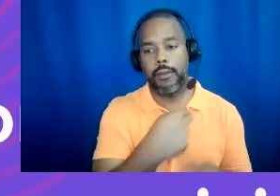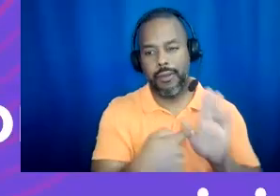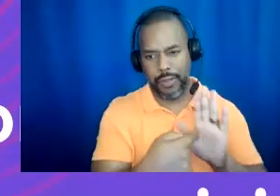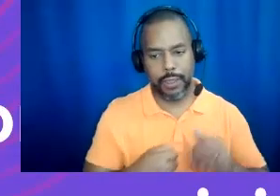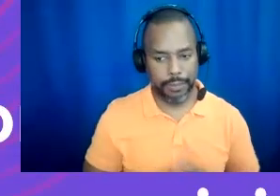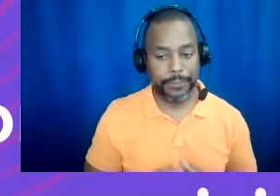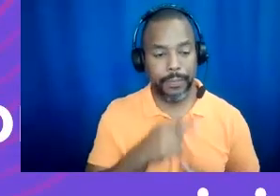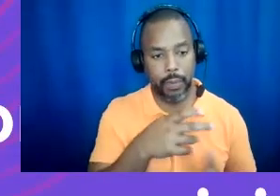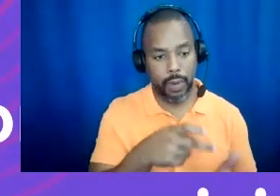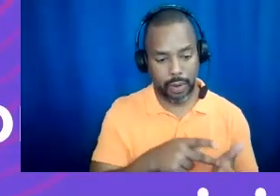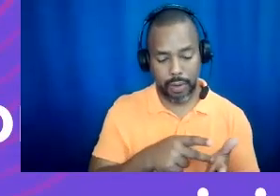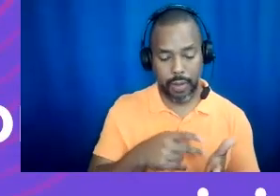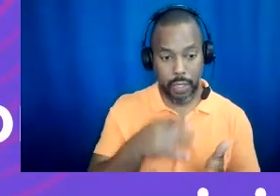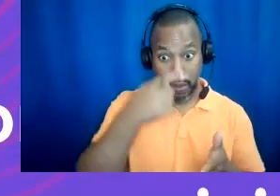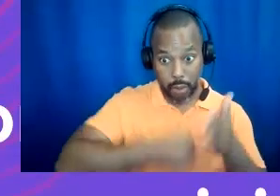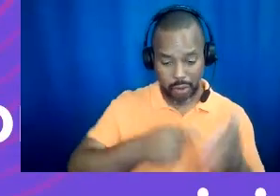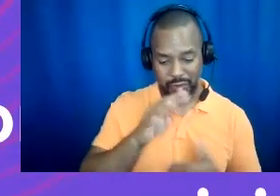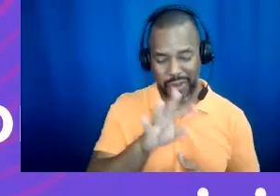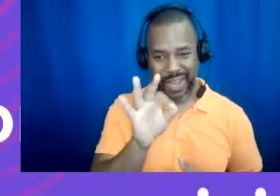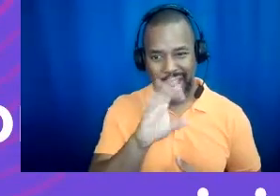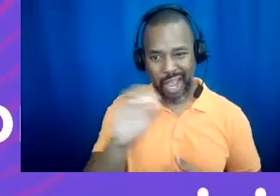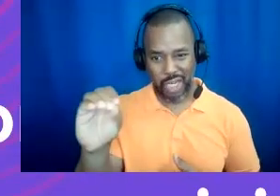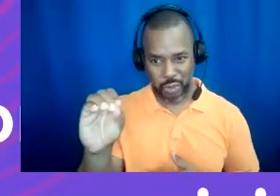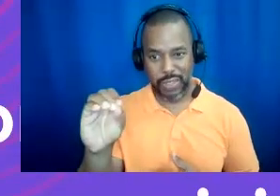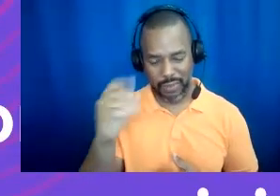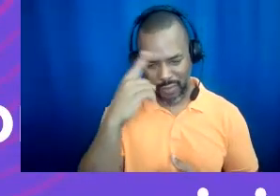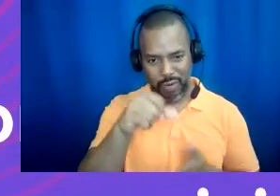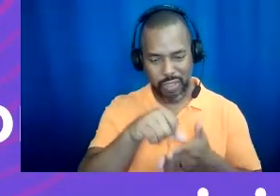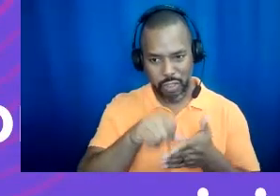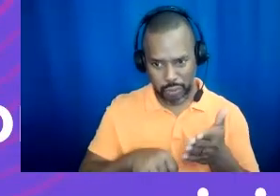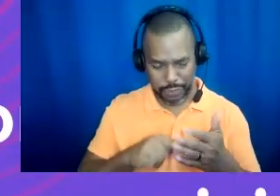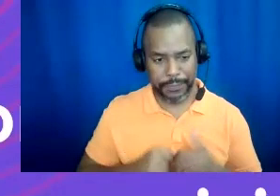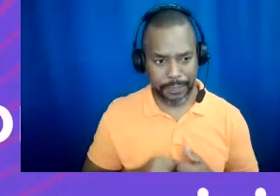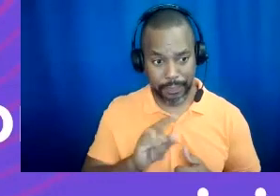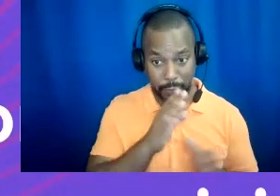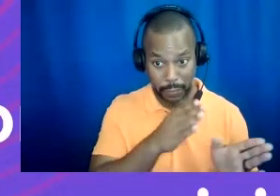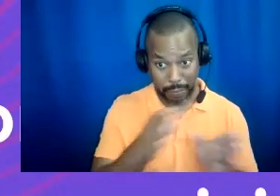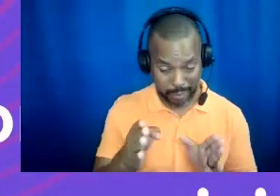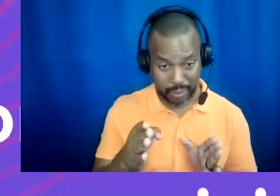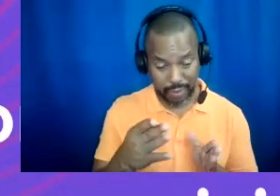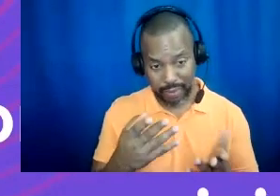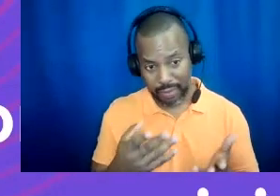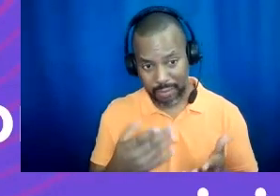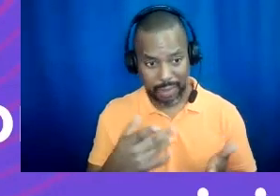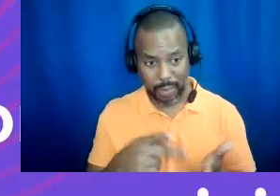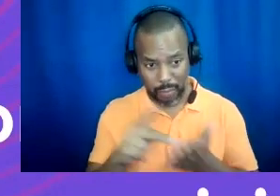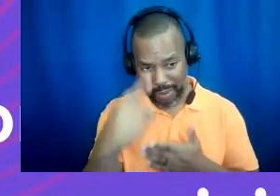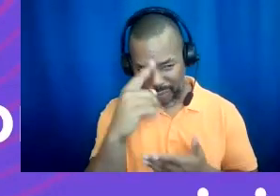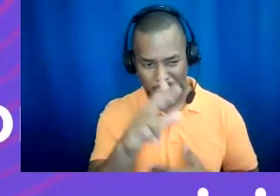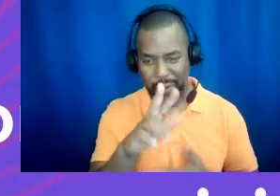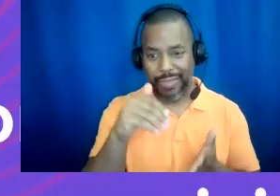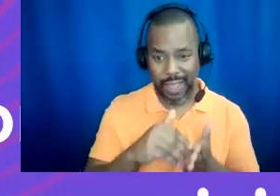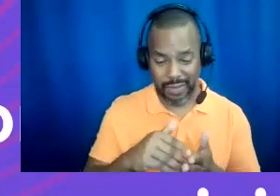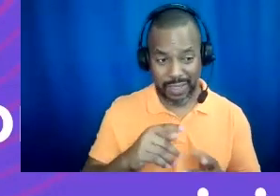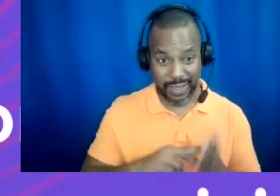wants to charge you $4,900 for that outpatient surgery, the plan is only going to cover, let's say, 3,000, and then you're